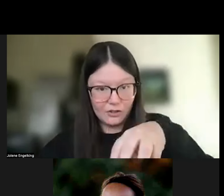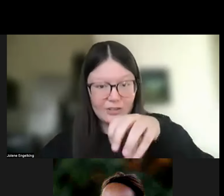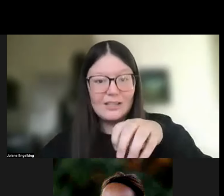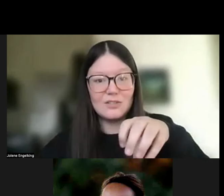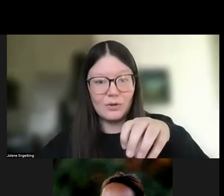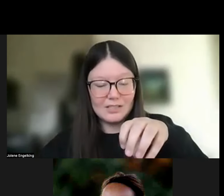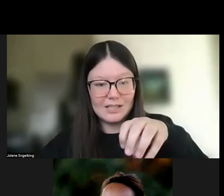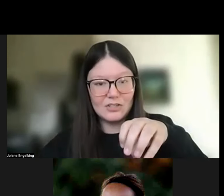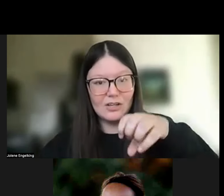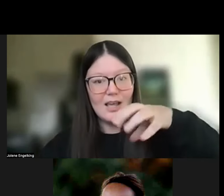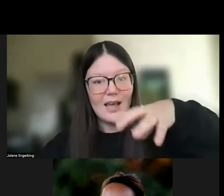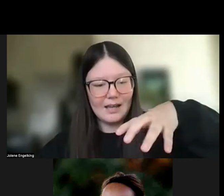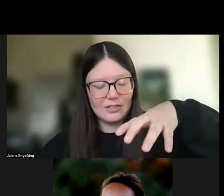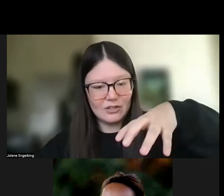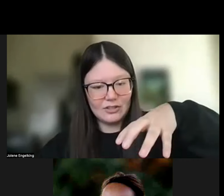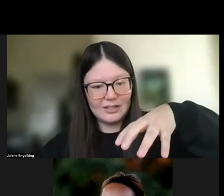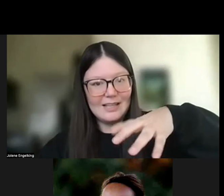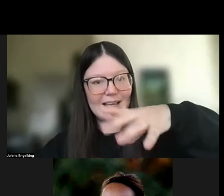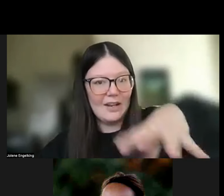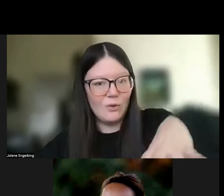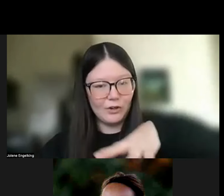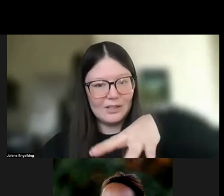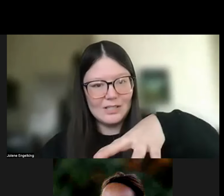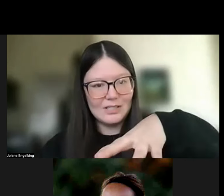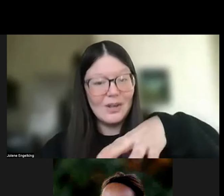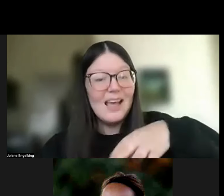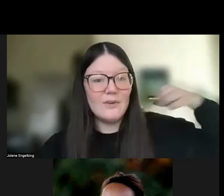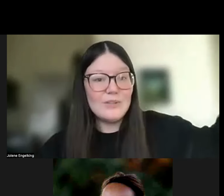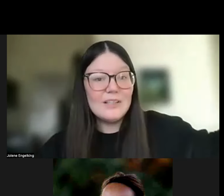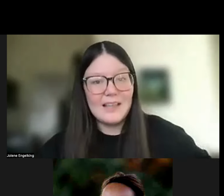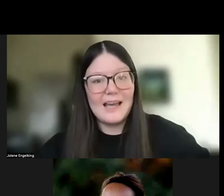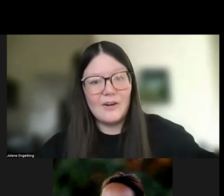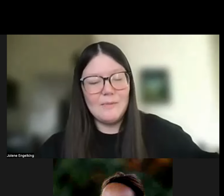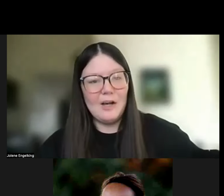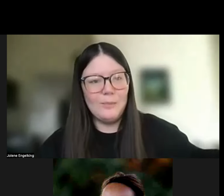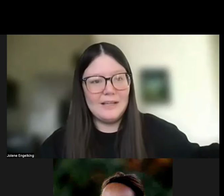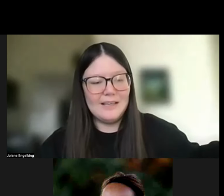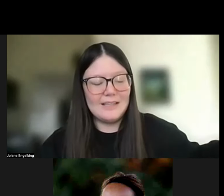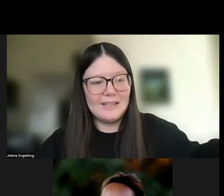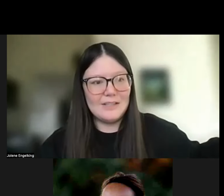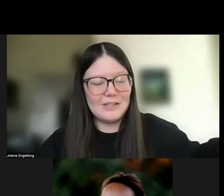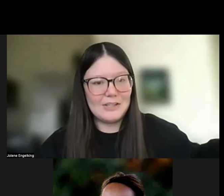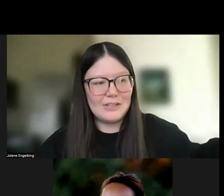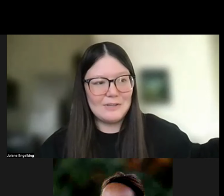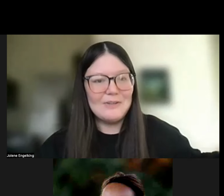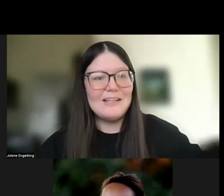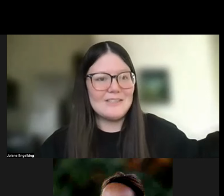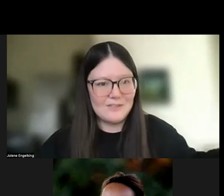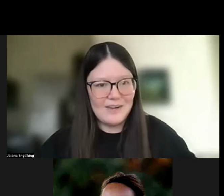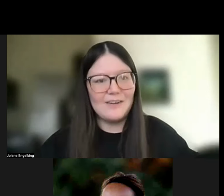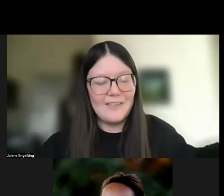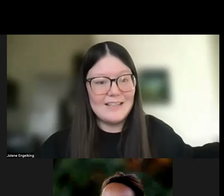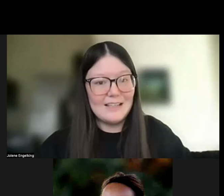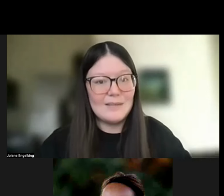things internally as an organization, externally, like in the work that we do, and really like, how can we be helping like communities